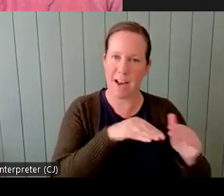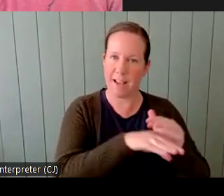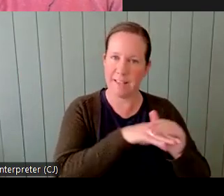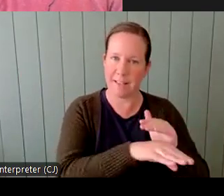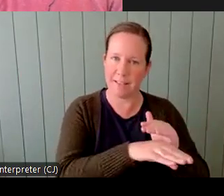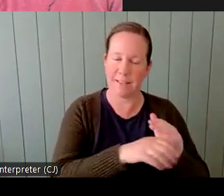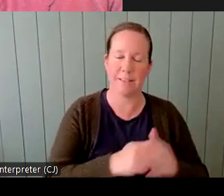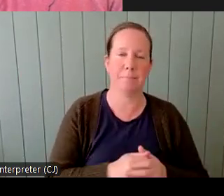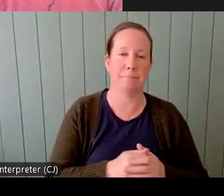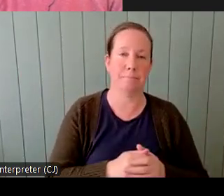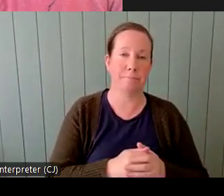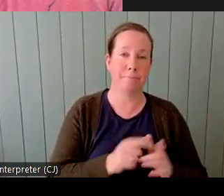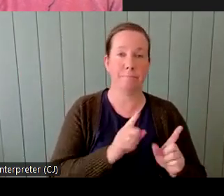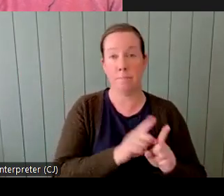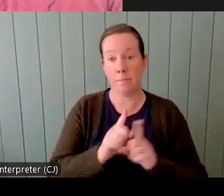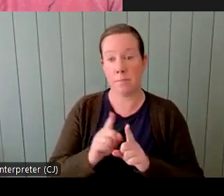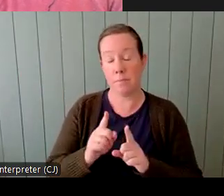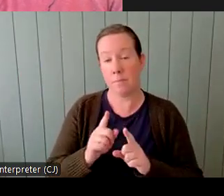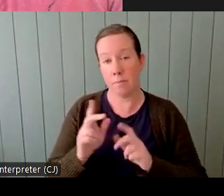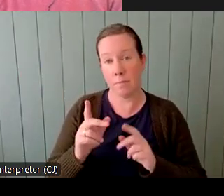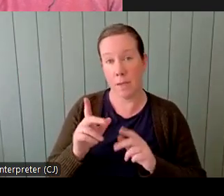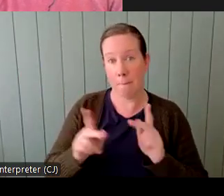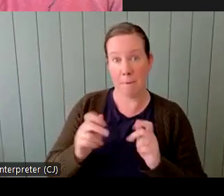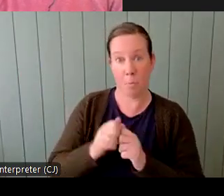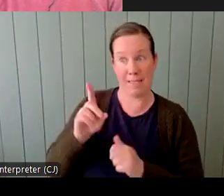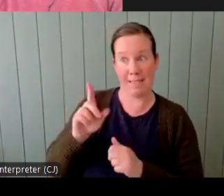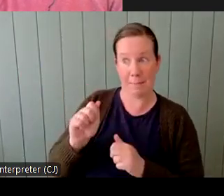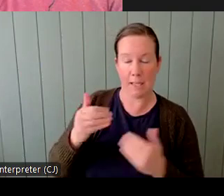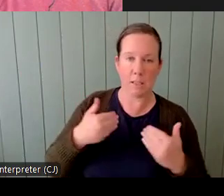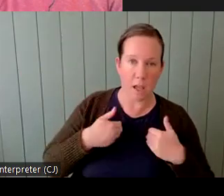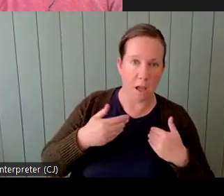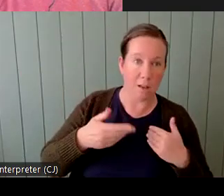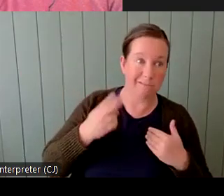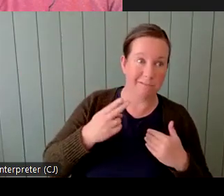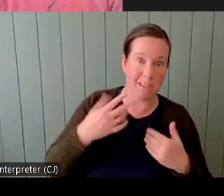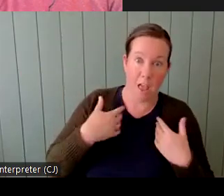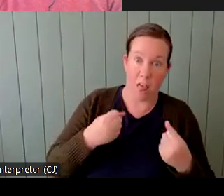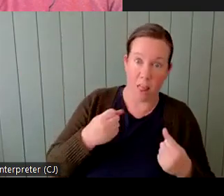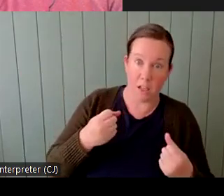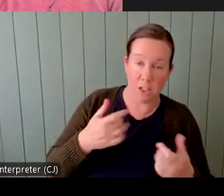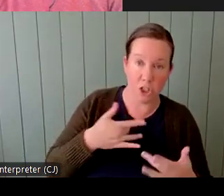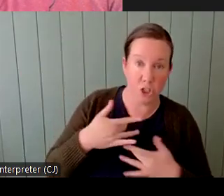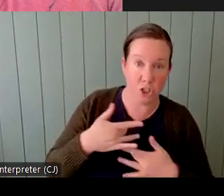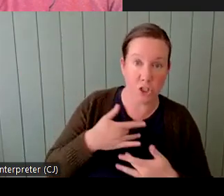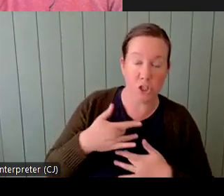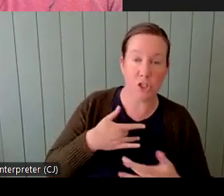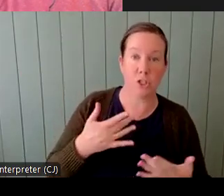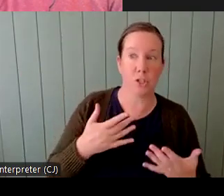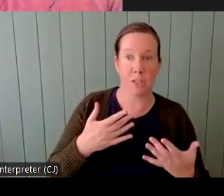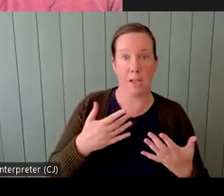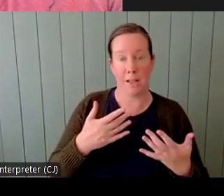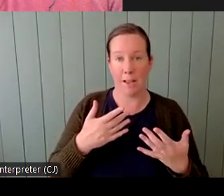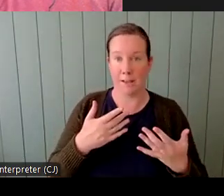have higher health concerns and more supports to fall through the cracks. So while they have a tendency to start new businesses, they also have a